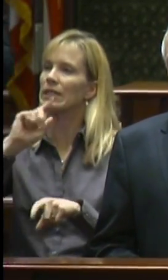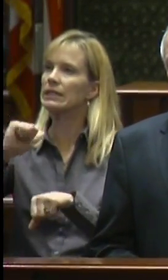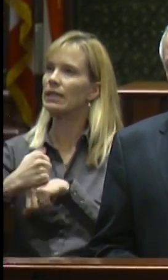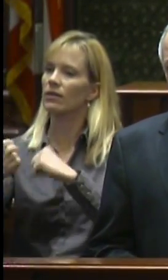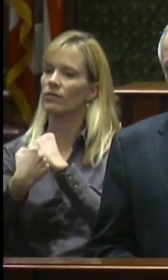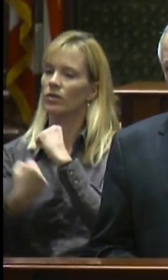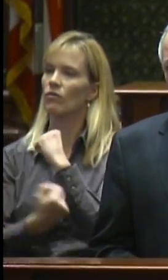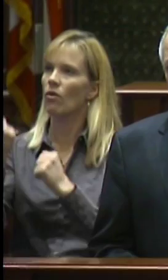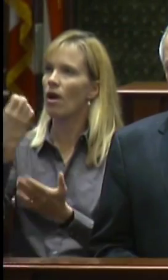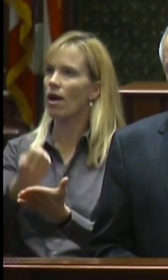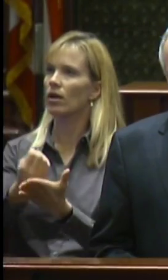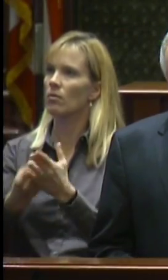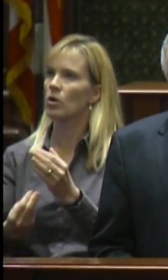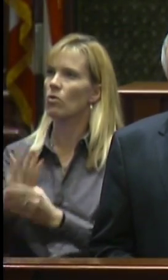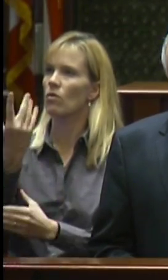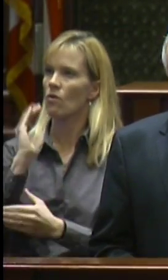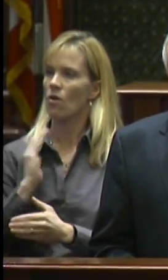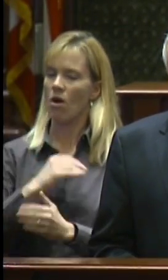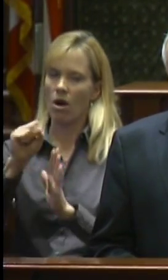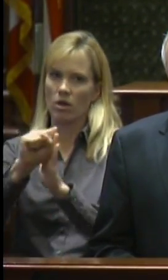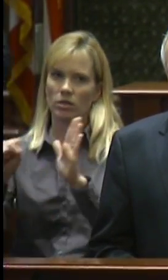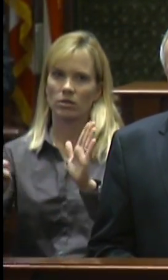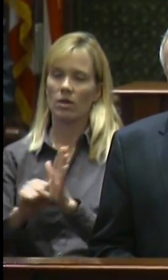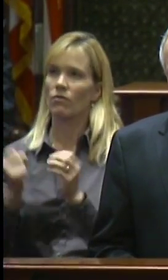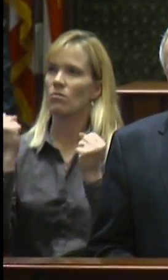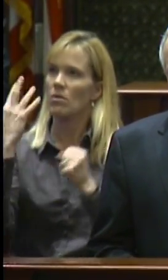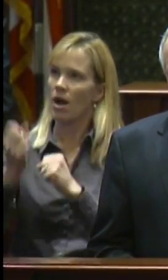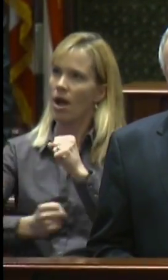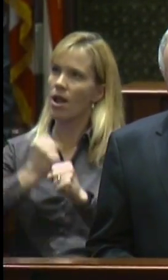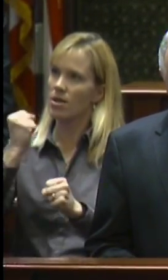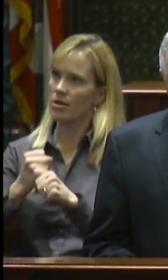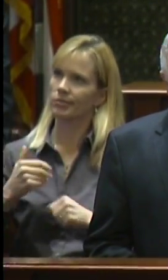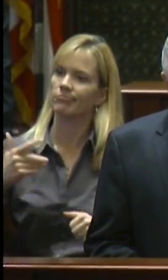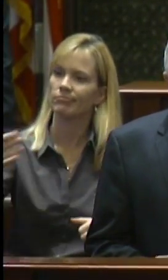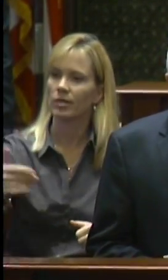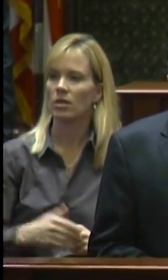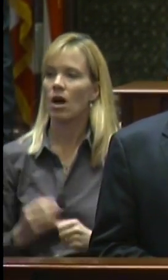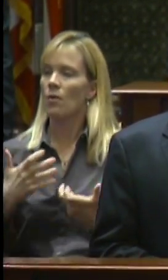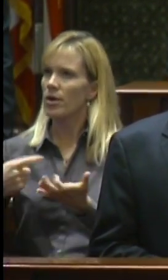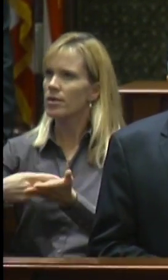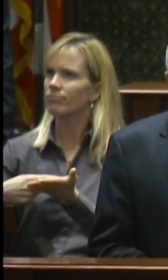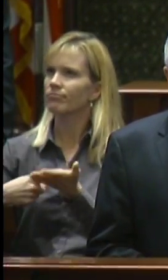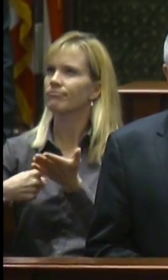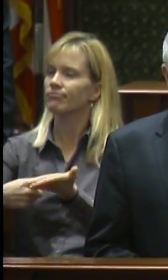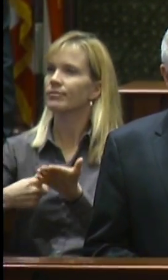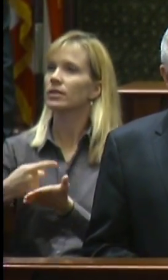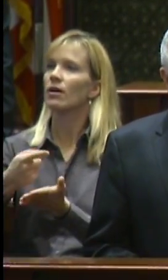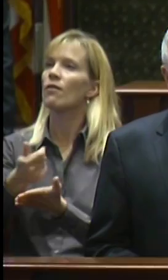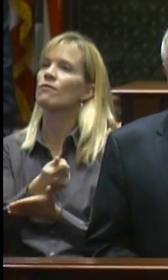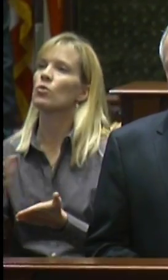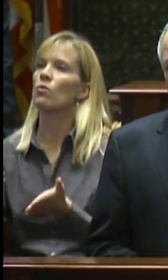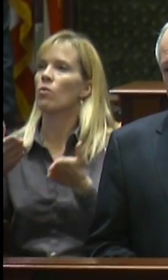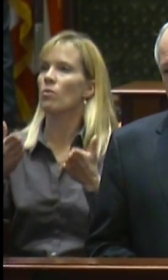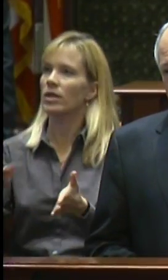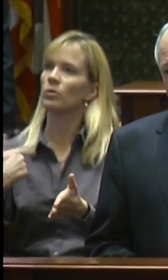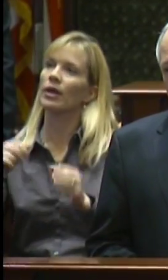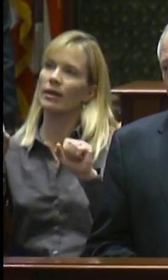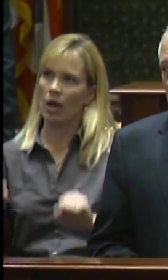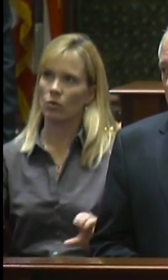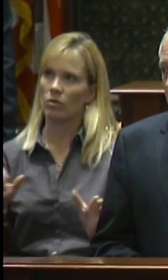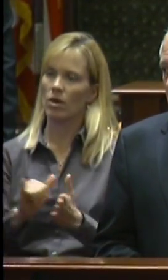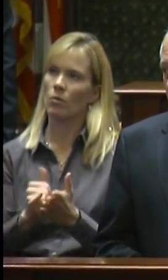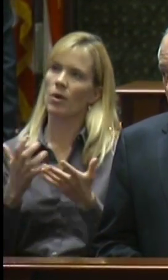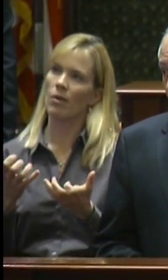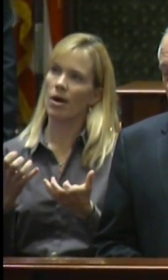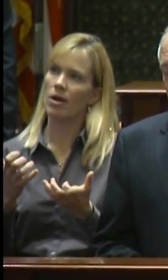for economic growth for our state for many years to come. I want to go over today a few of the ways we're going to do that. We